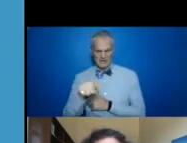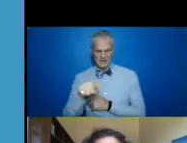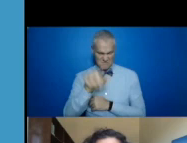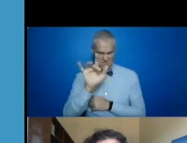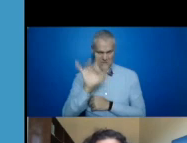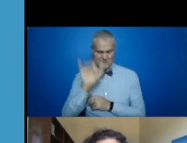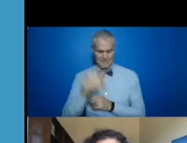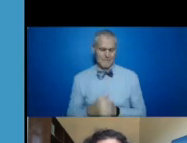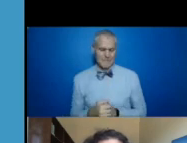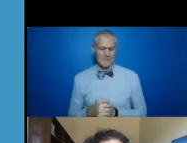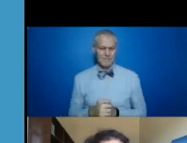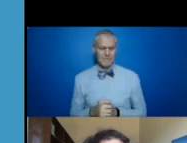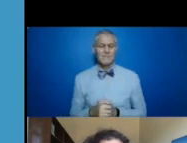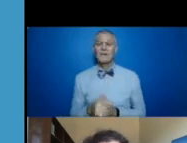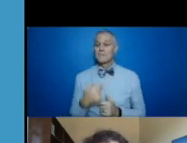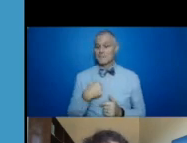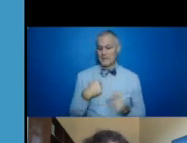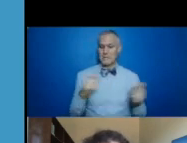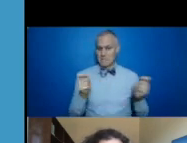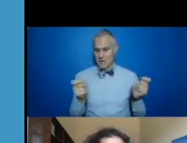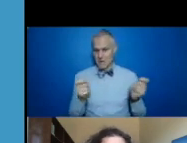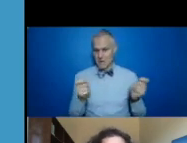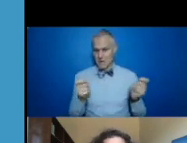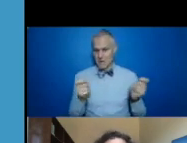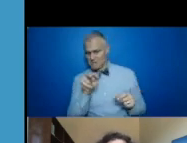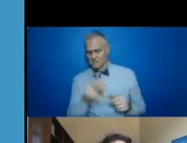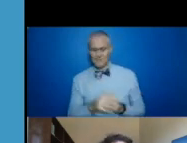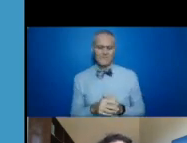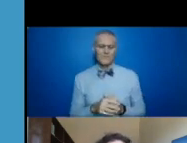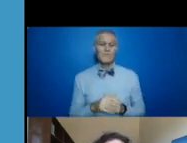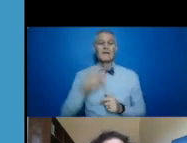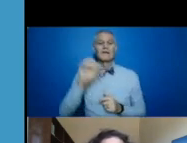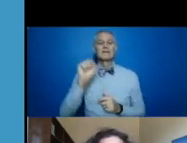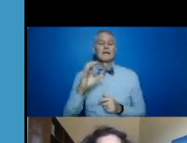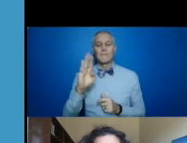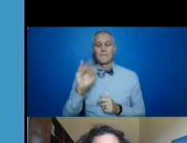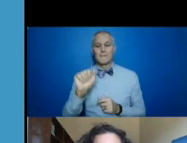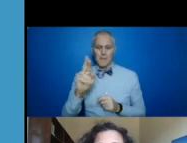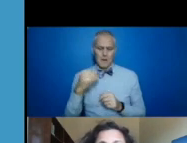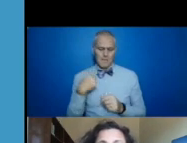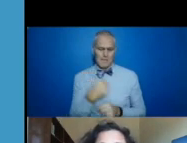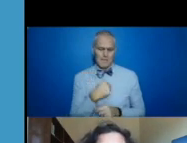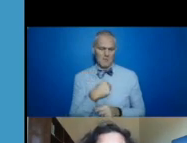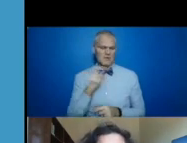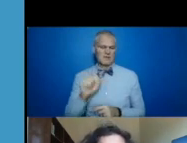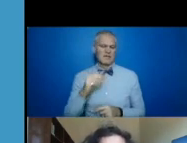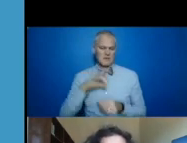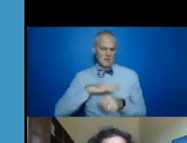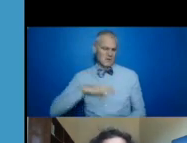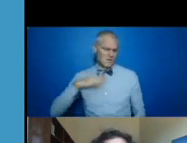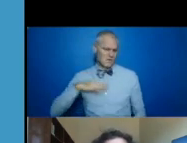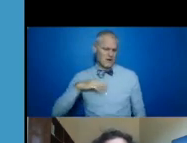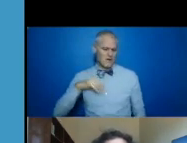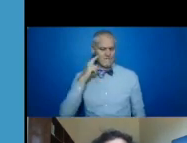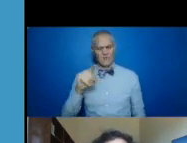screen if you would like me, the moderator, to see it. South Carolina bar members seeking CLE credit, please keep an eye on the chat.